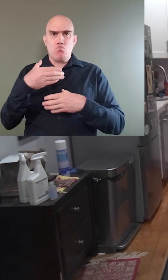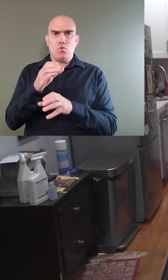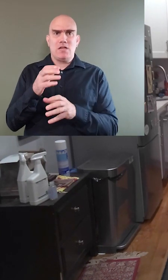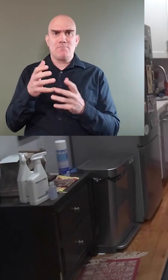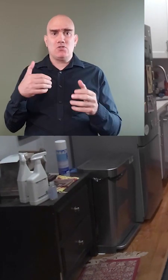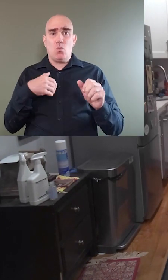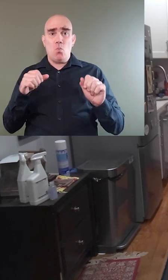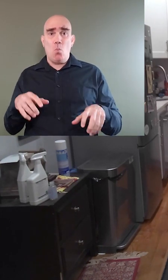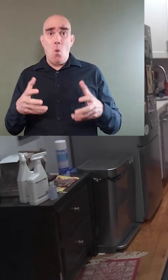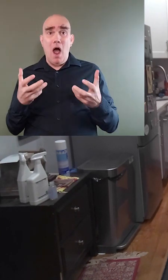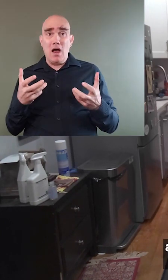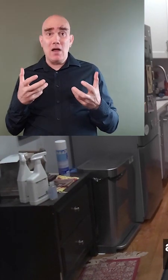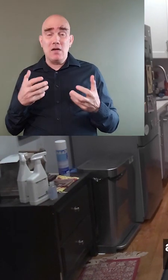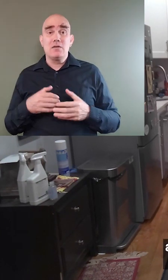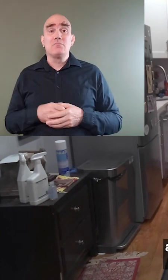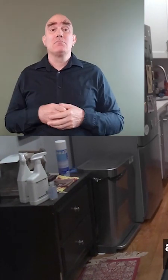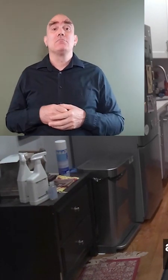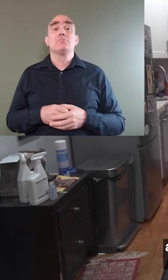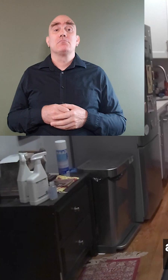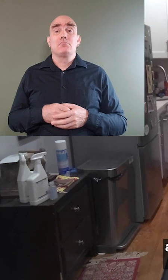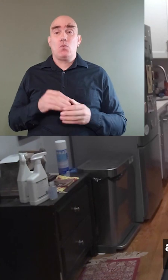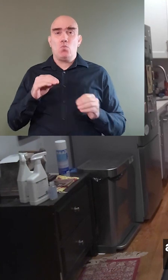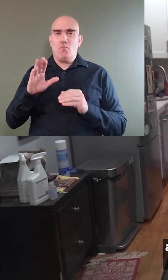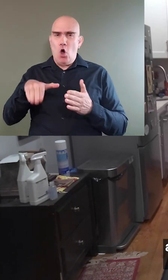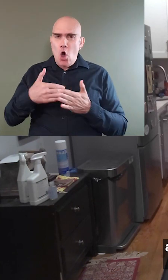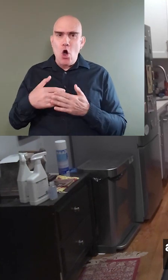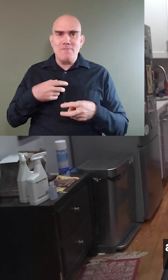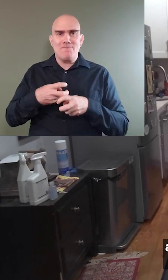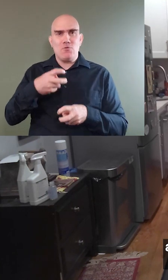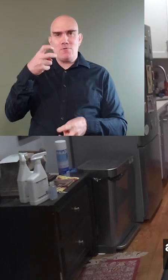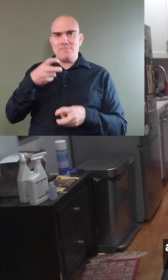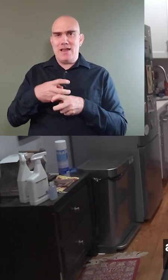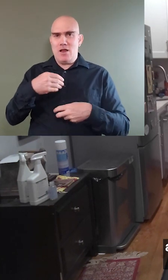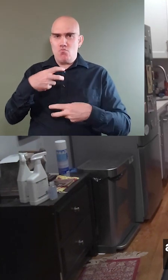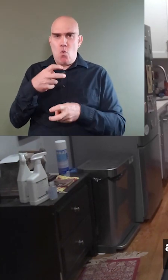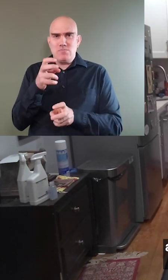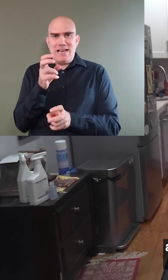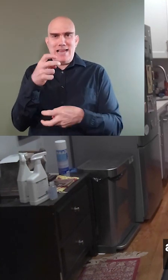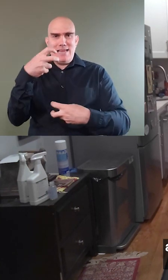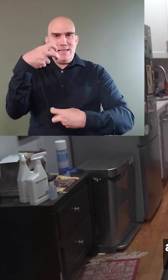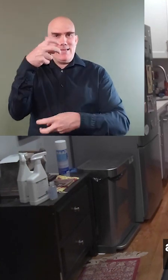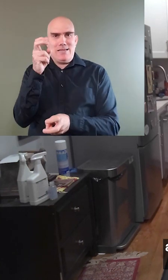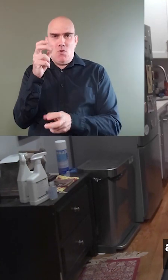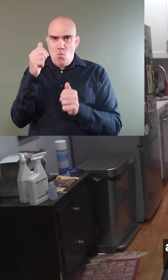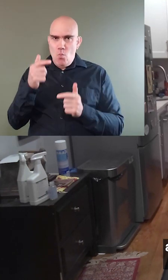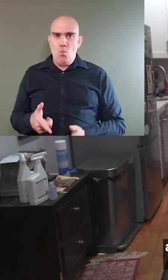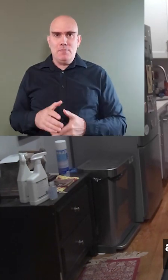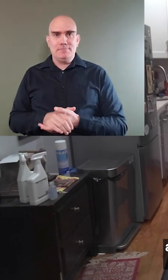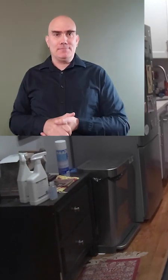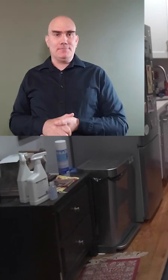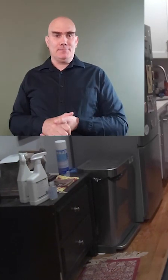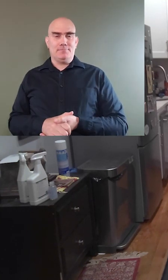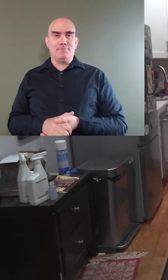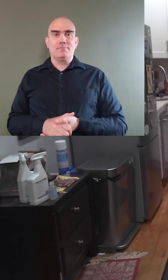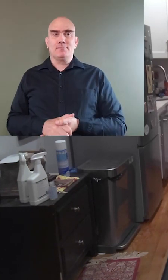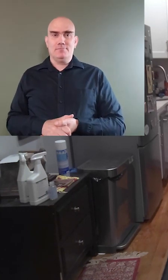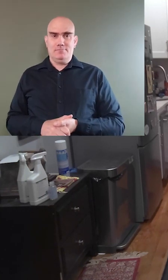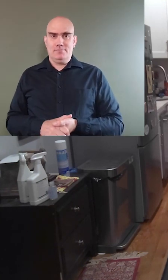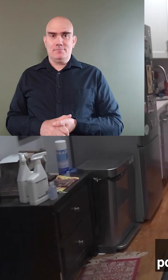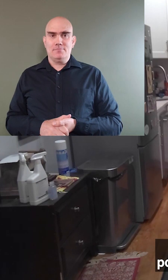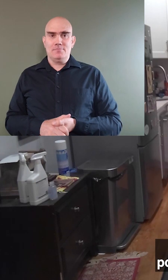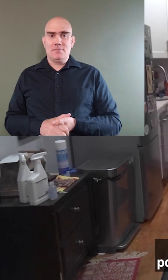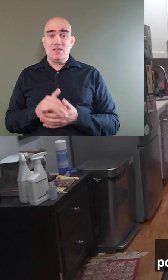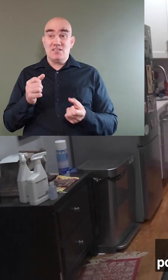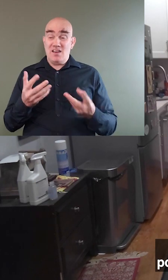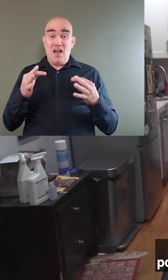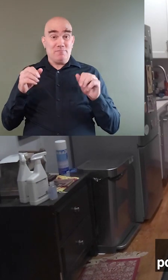much as I want to and move all the vertebrae and rotate all of them.